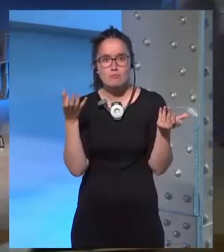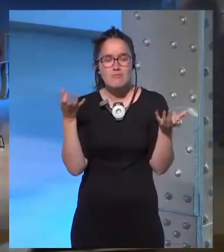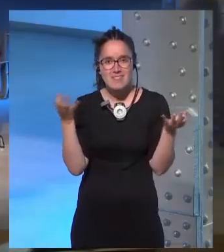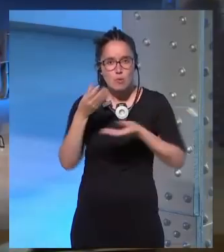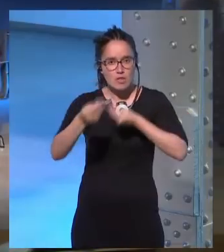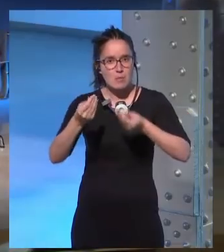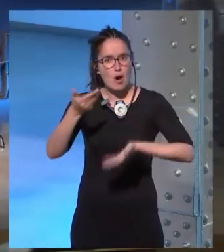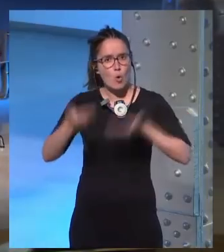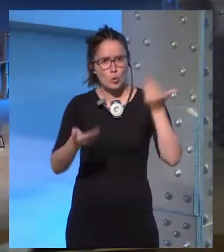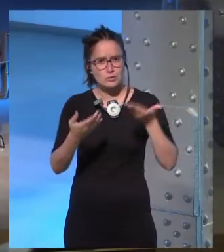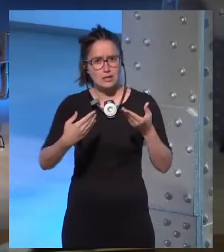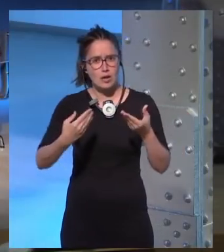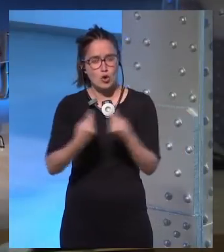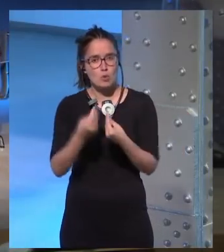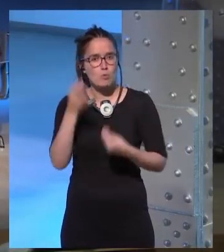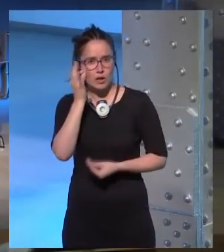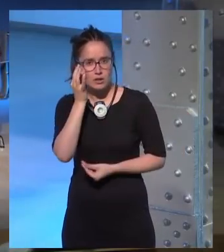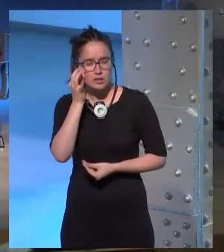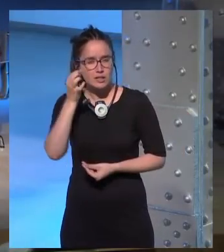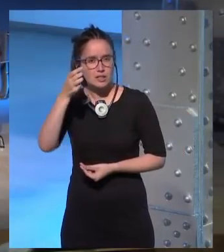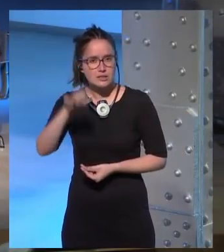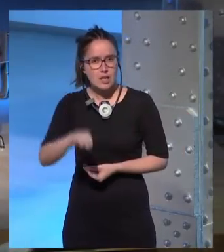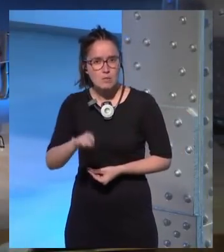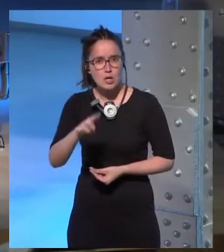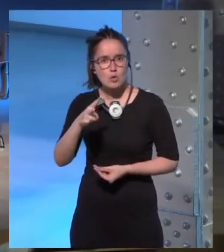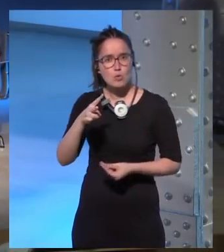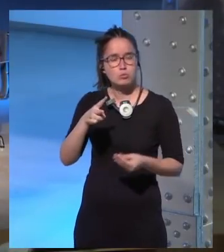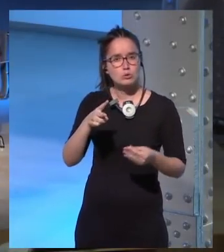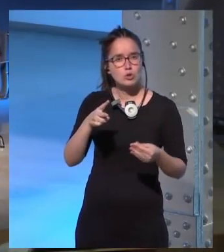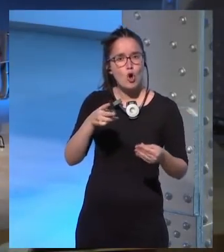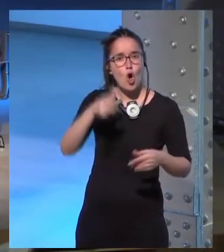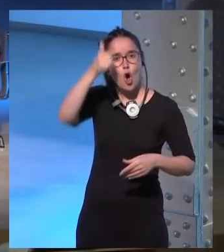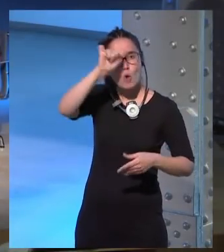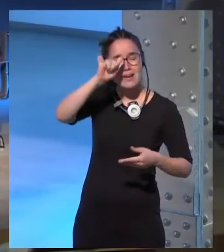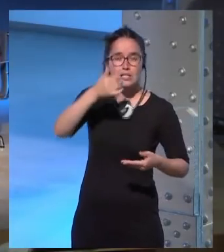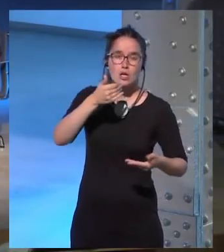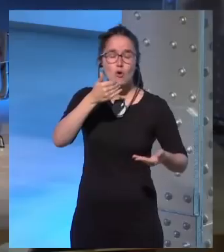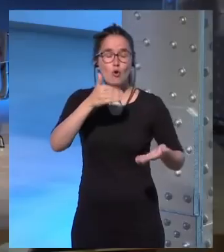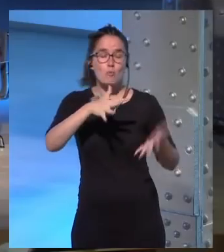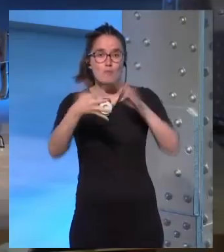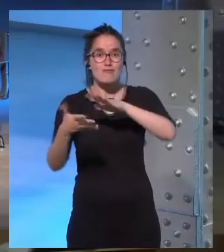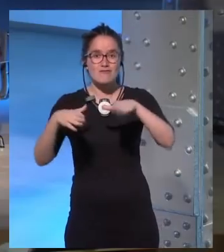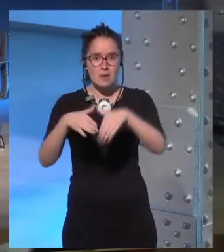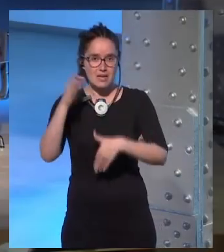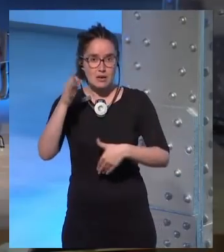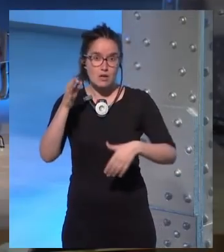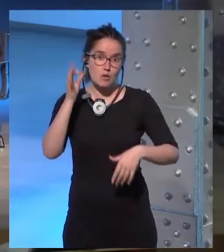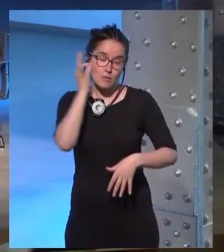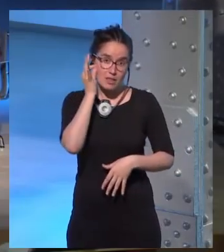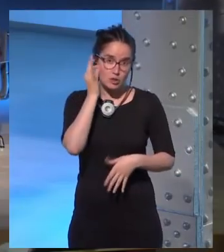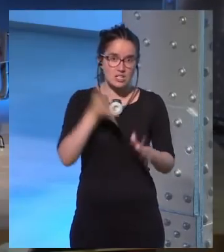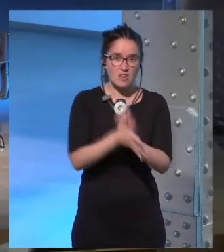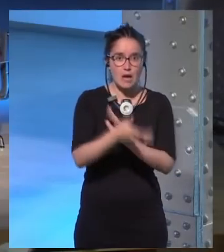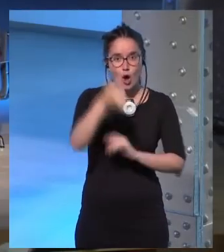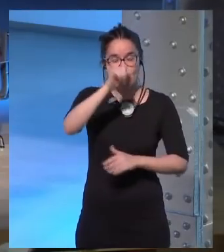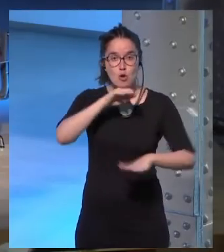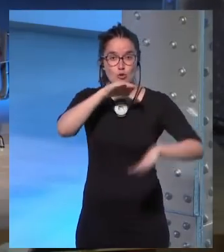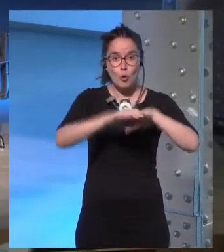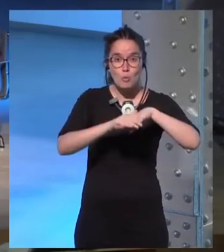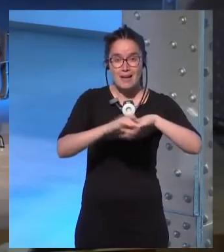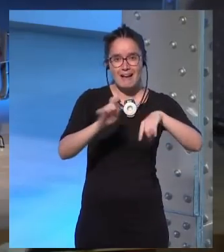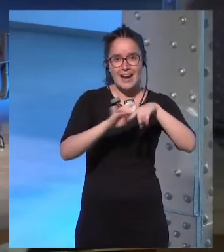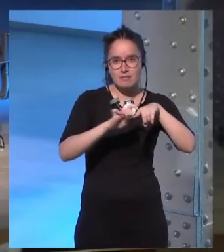to see, aside from what Kameron is mentioning, I would also like to see more men who are more feminine, who fulfill